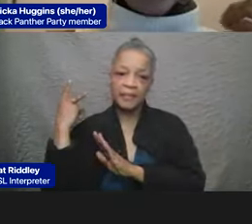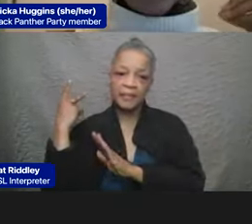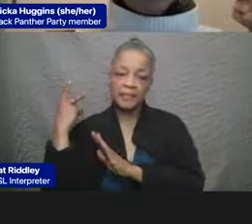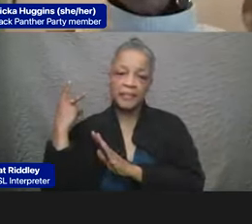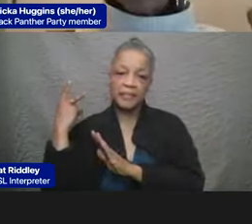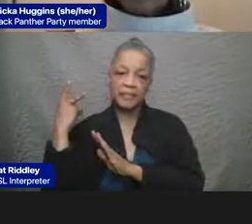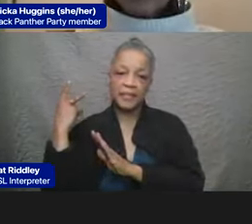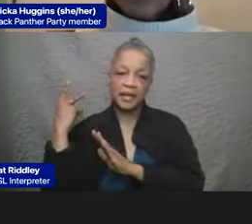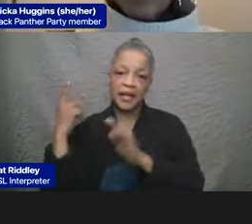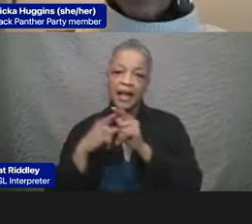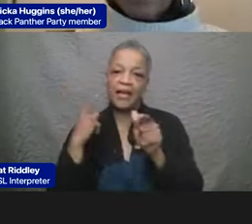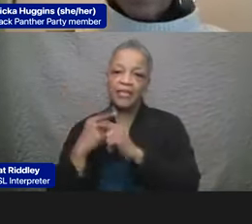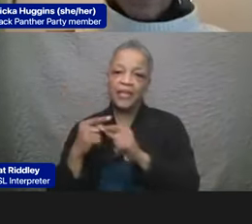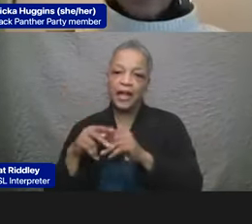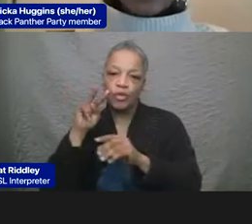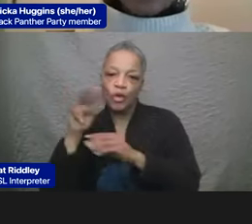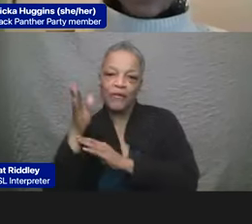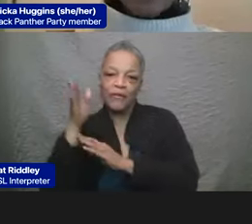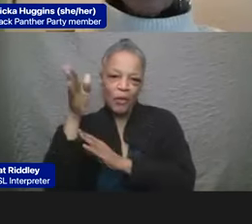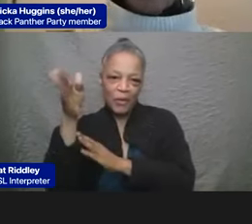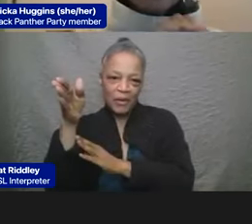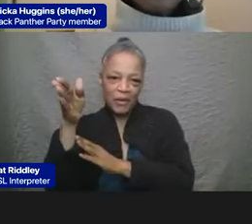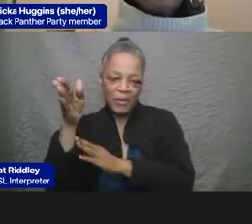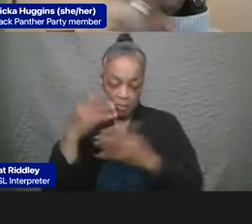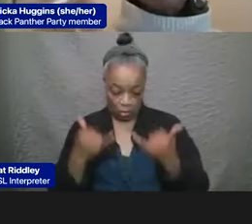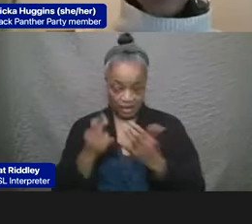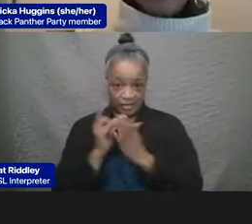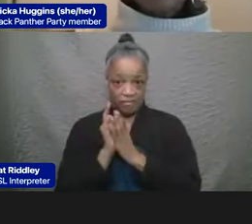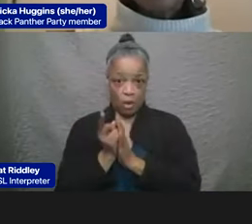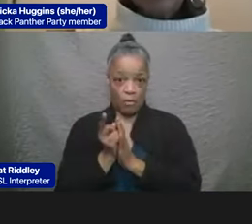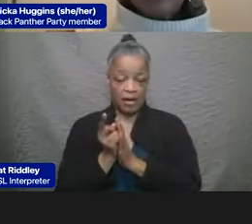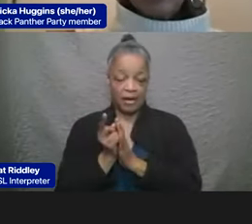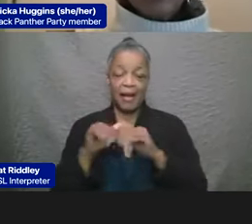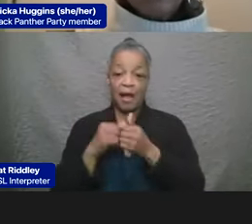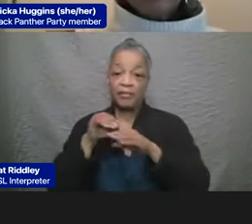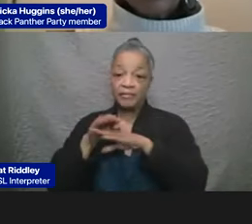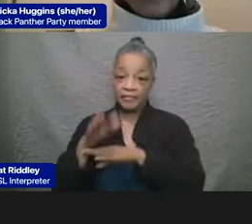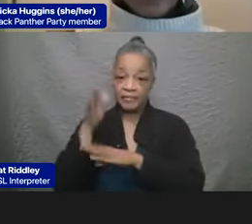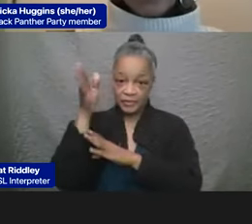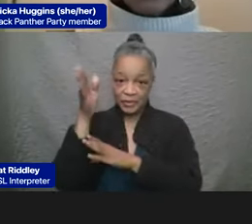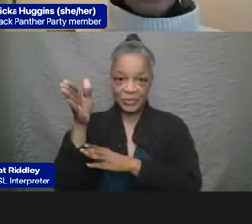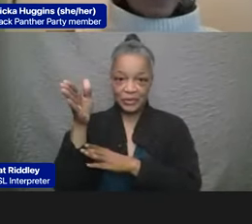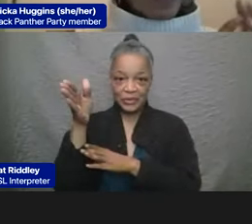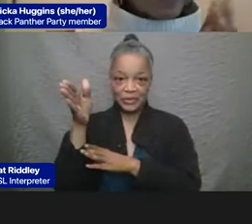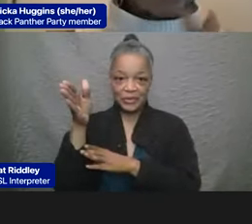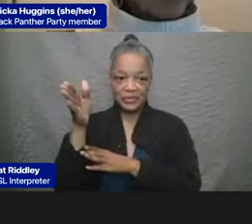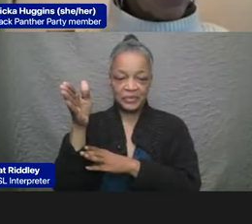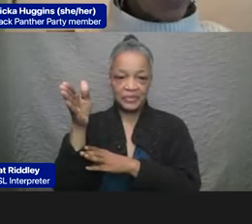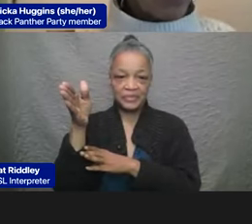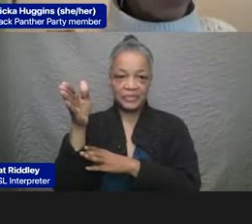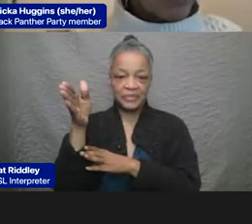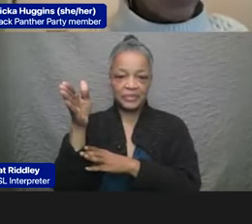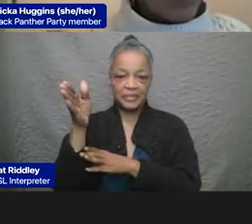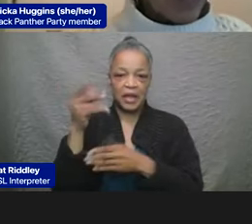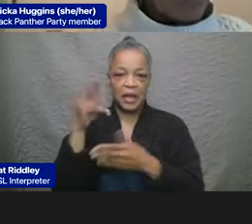look back and then look forward. Look at the present moment as it impacts the future. And I